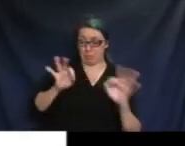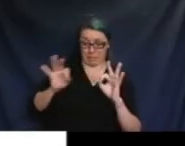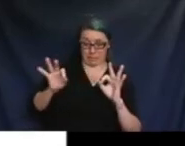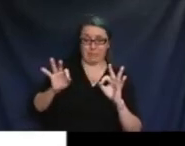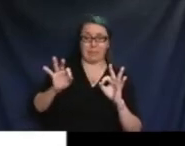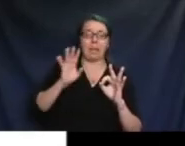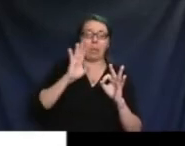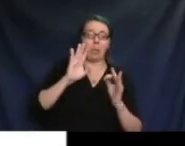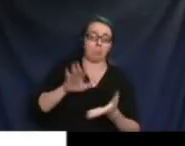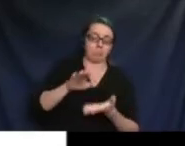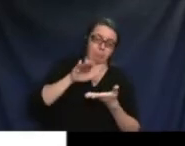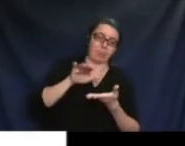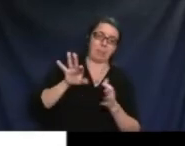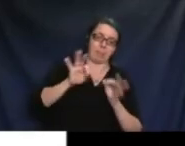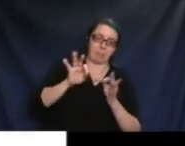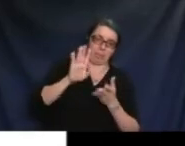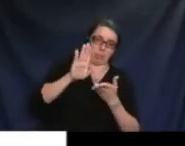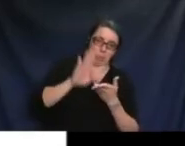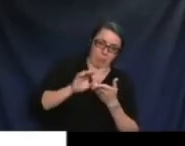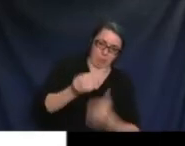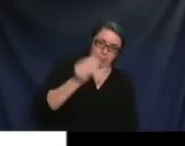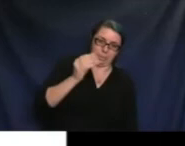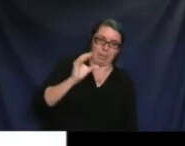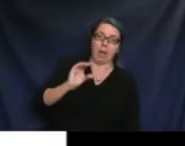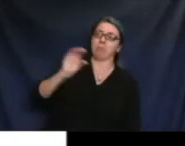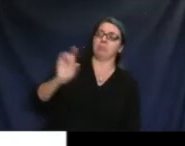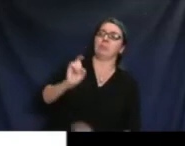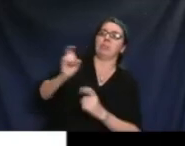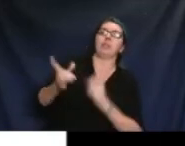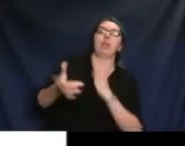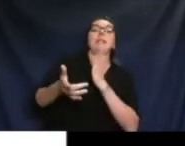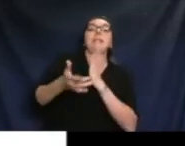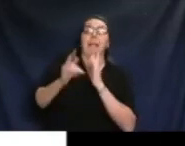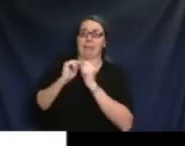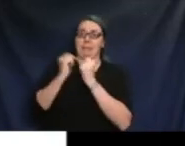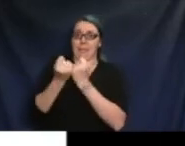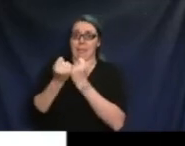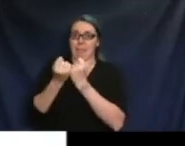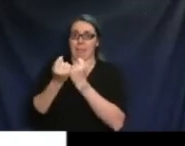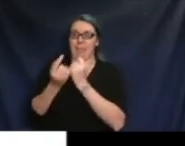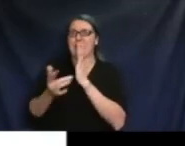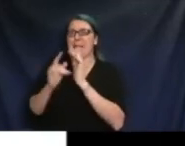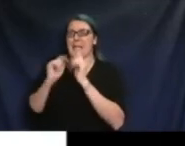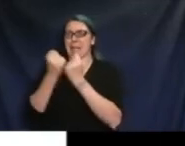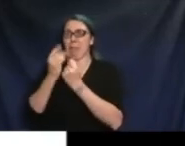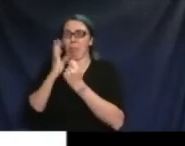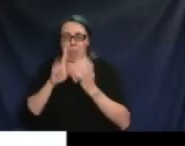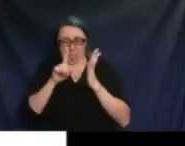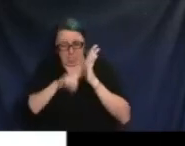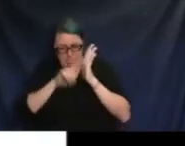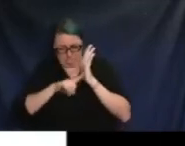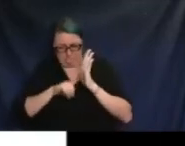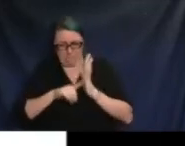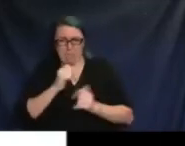major technical issues, and then the peer review panel reviews them again to actually select the